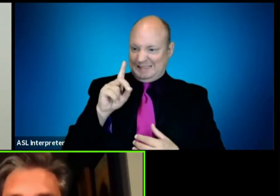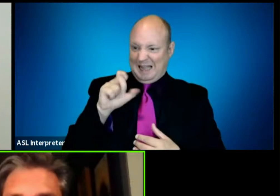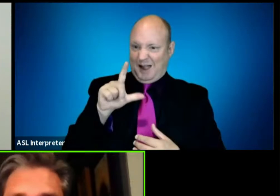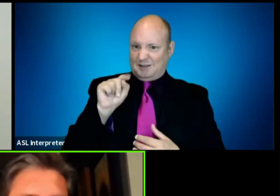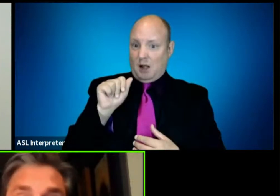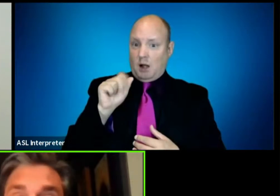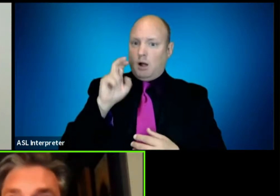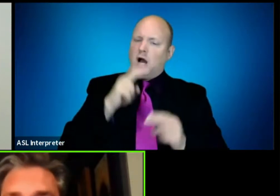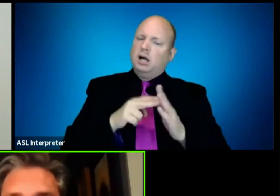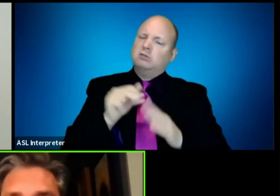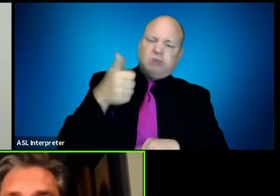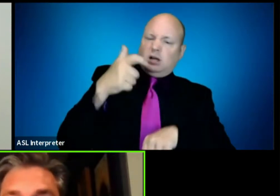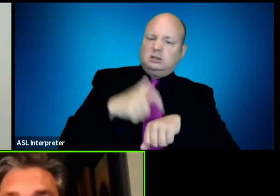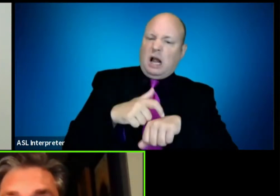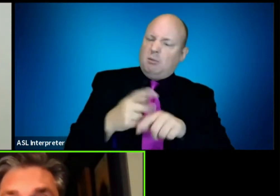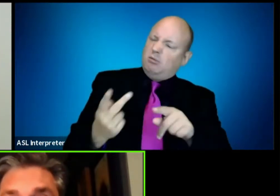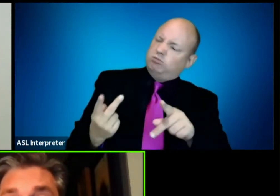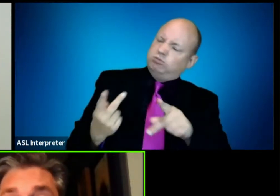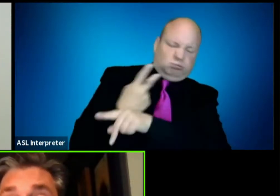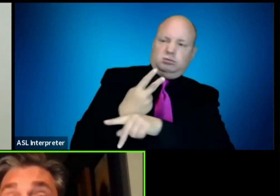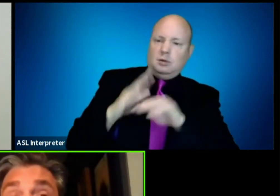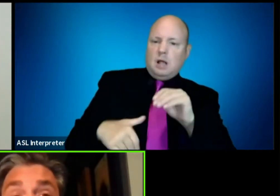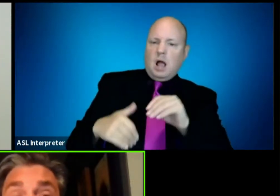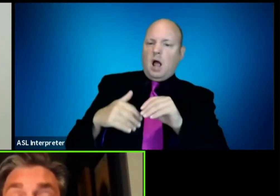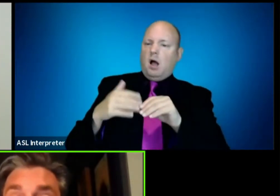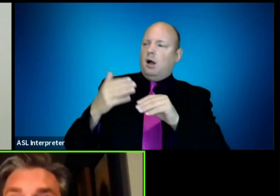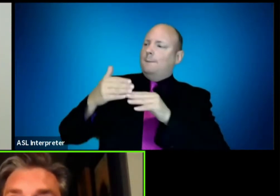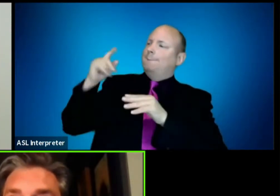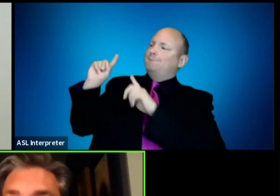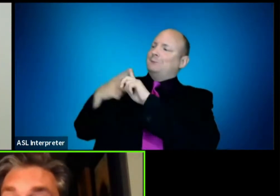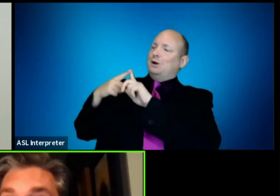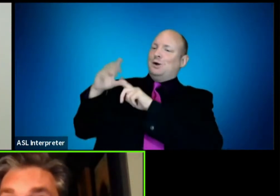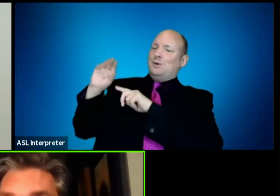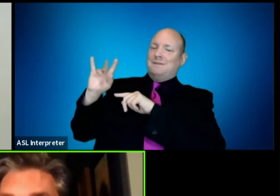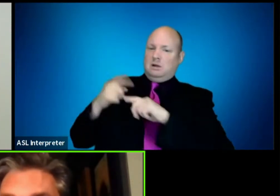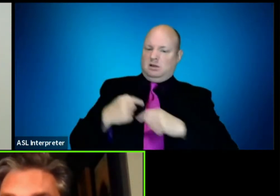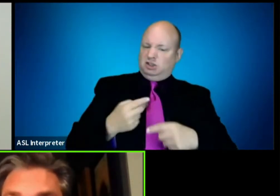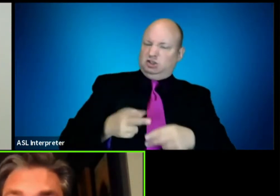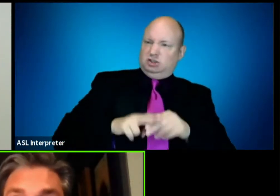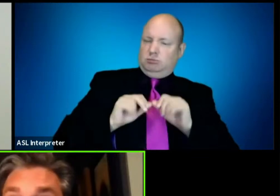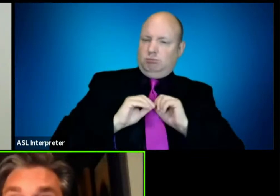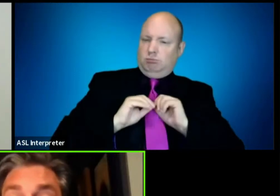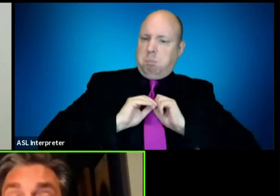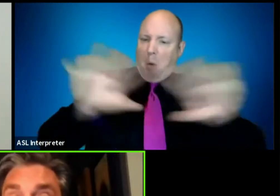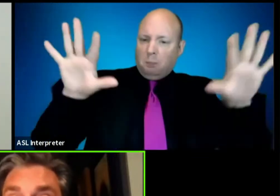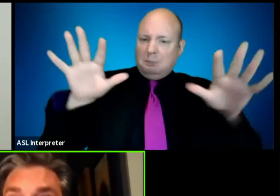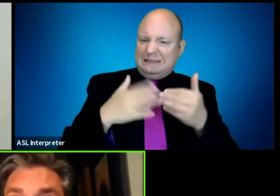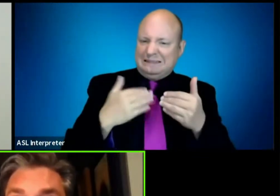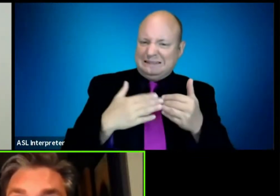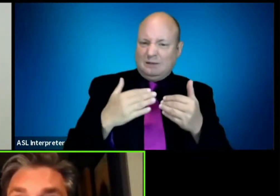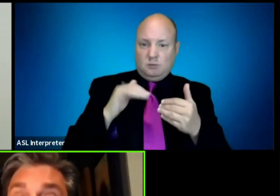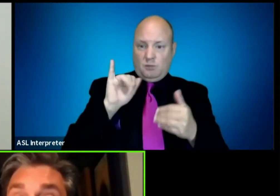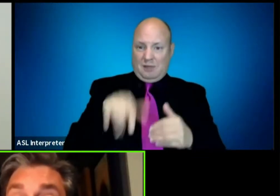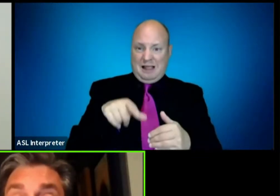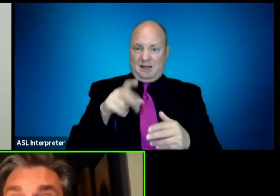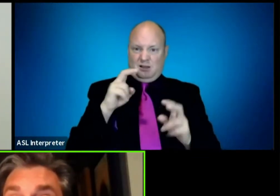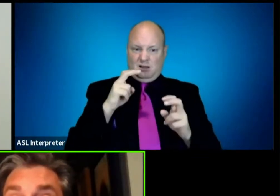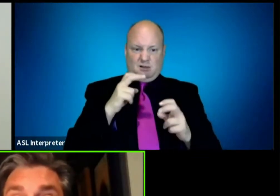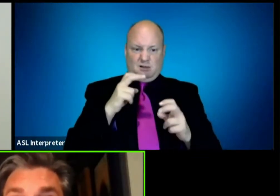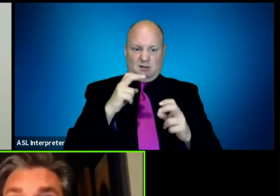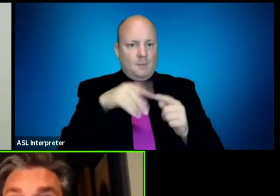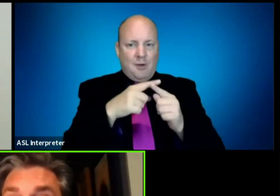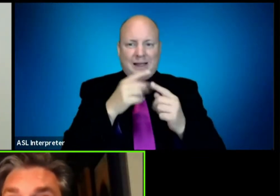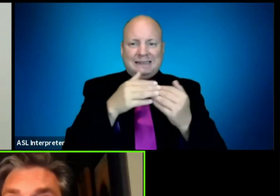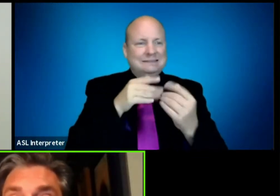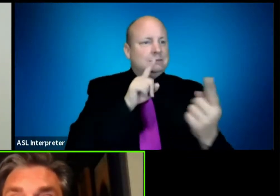that we were facing throughout much of the last school year. So when we talk about close contact, it's not a perfect science. We usually